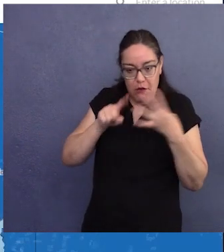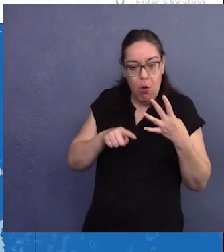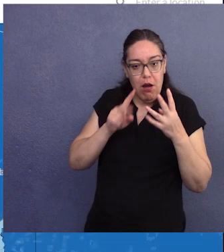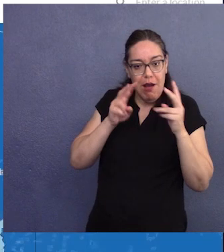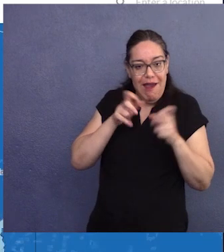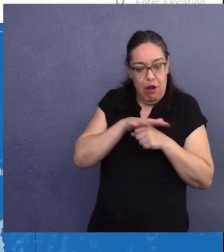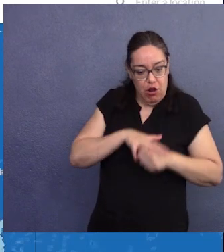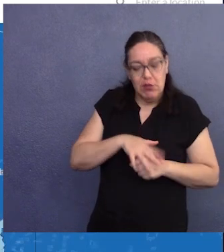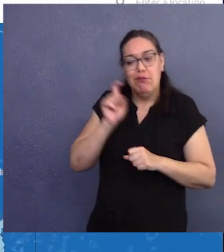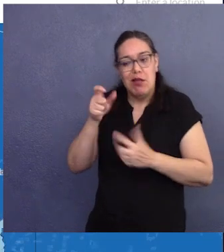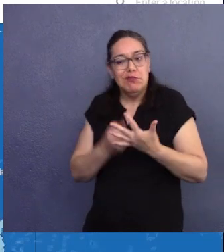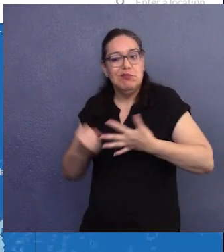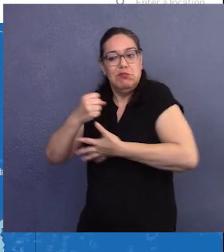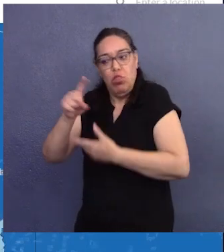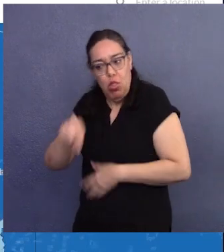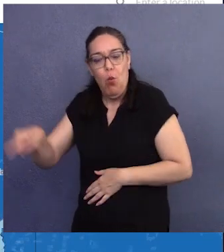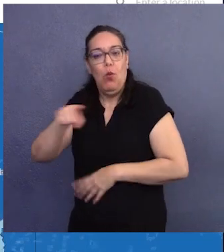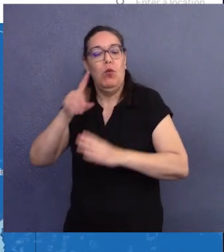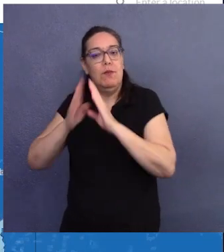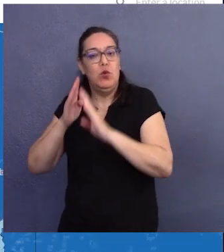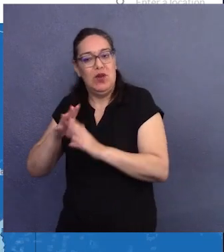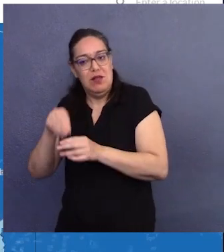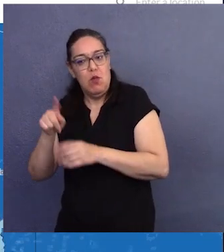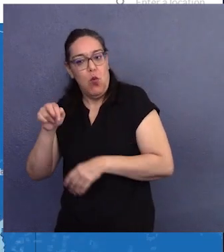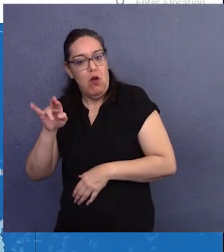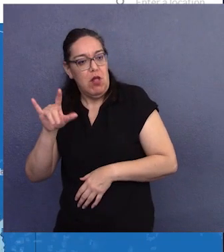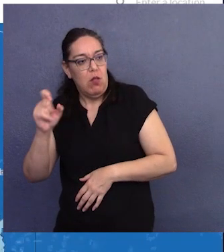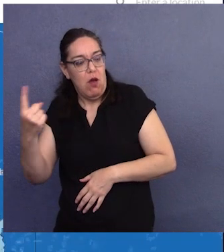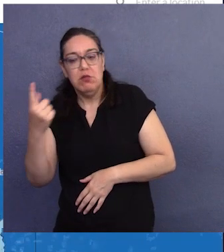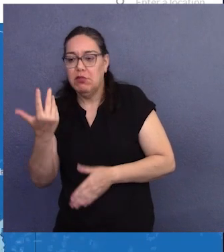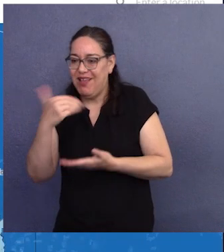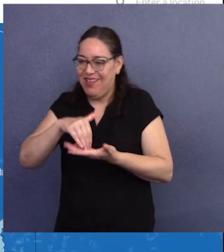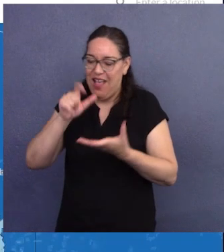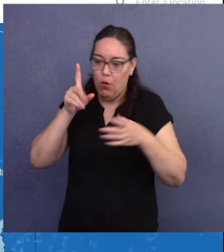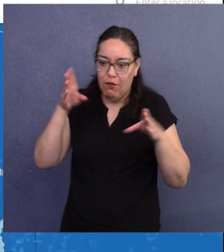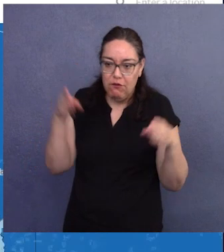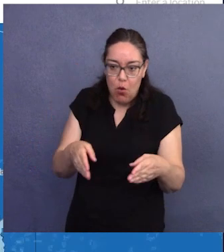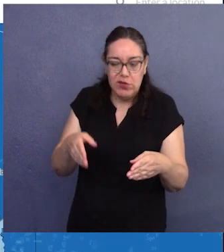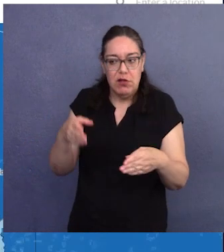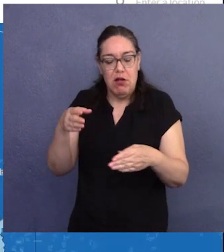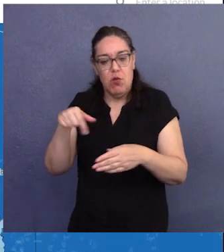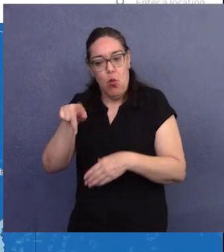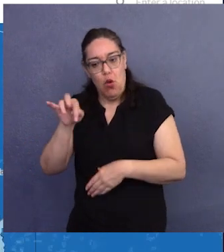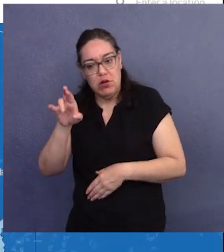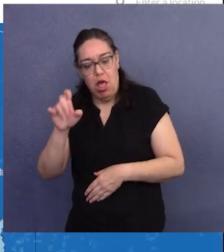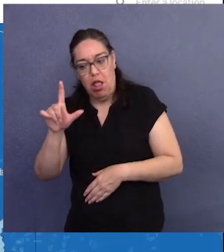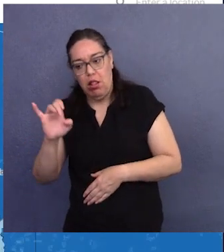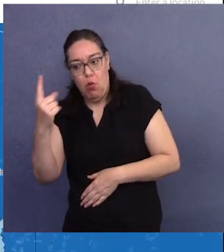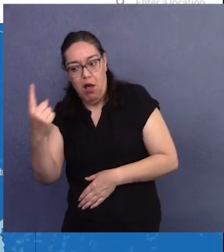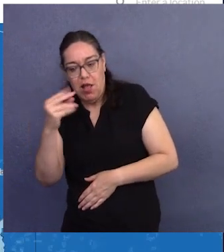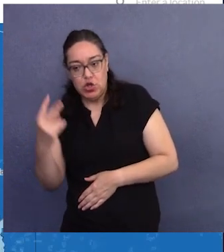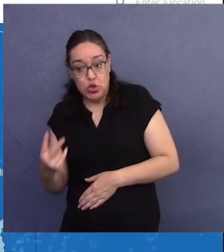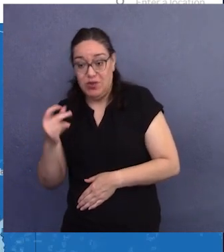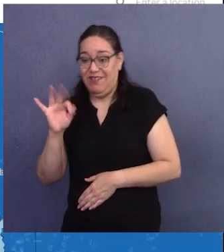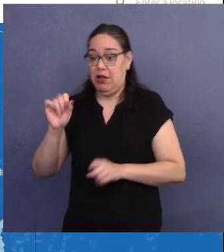to prioritize those communities. okay, And, so and again, I would focus on 1 and 2. But if you can do 1,